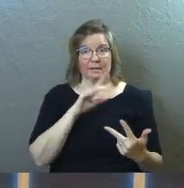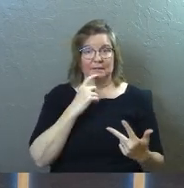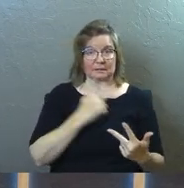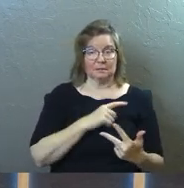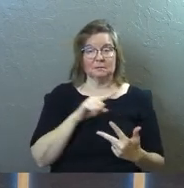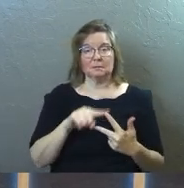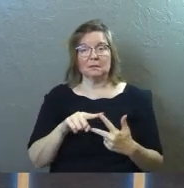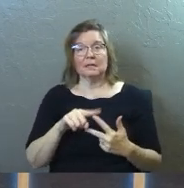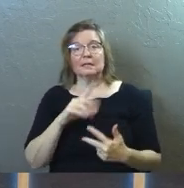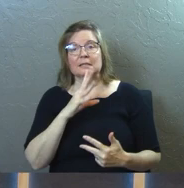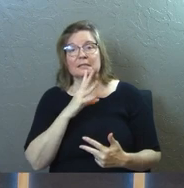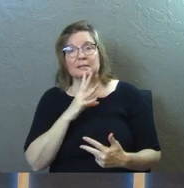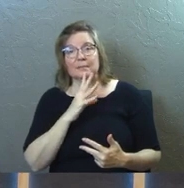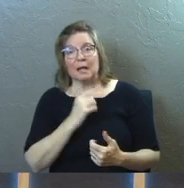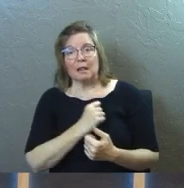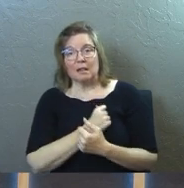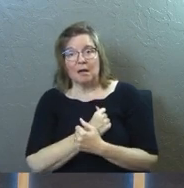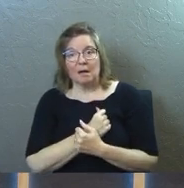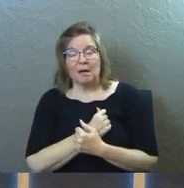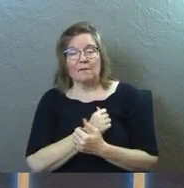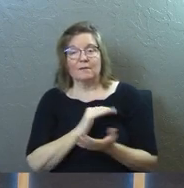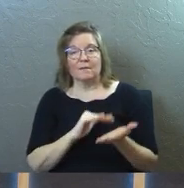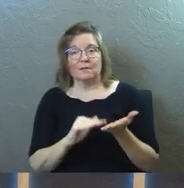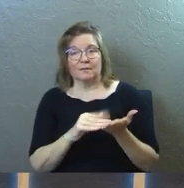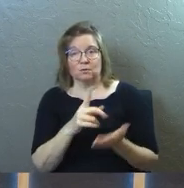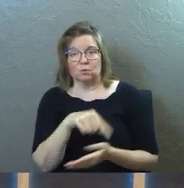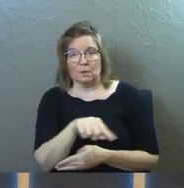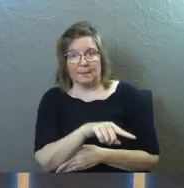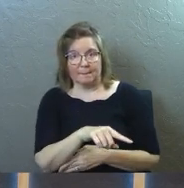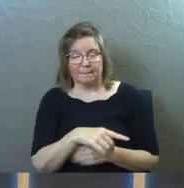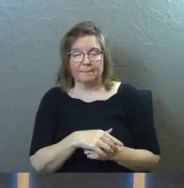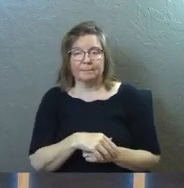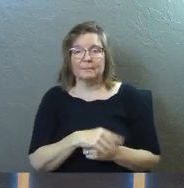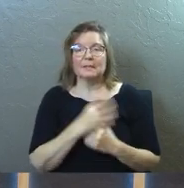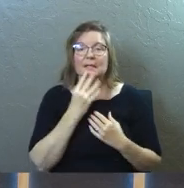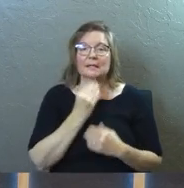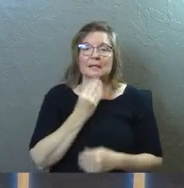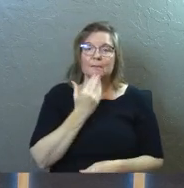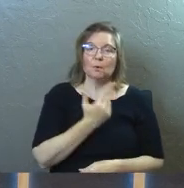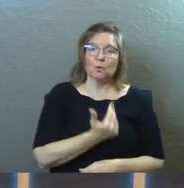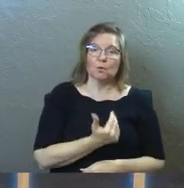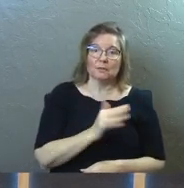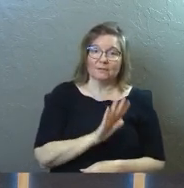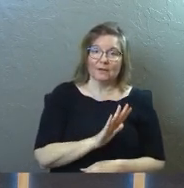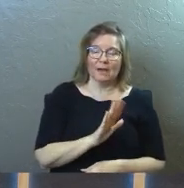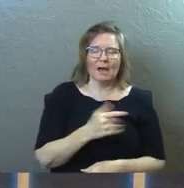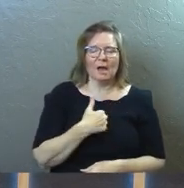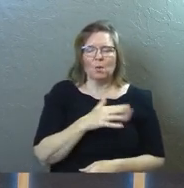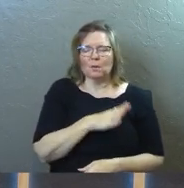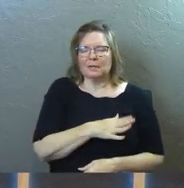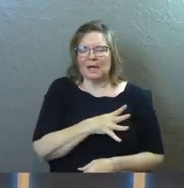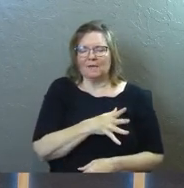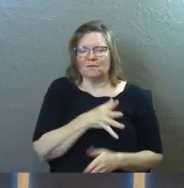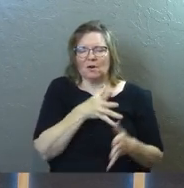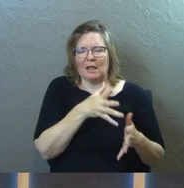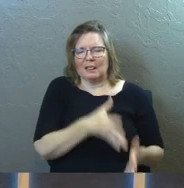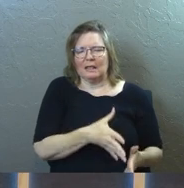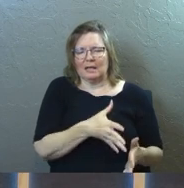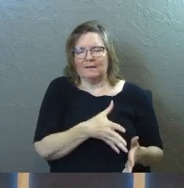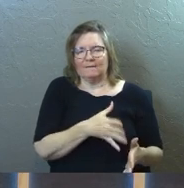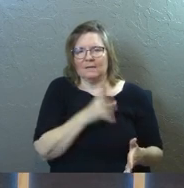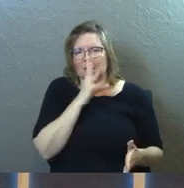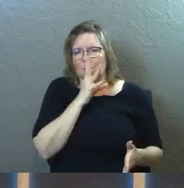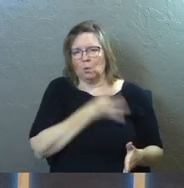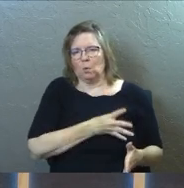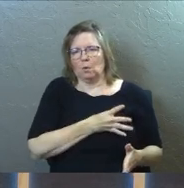sin is we got to speak love and forgiveness to them. Here's your two verses. Hebrews 13:5, I will never leave you or forsake you,